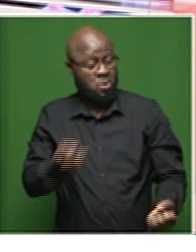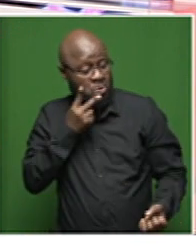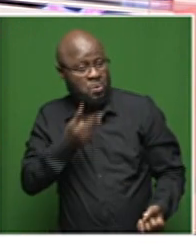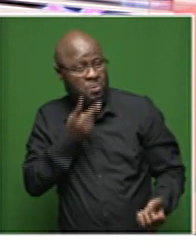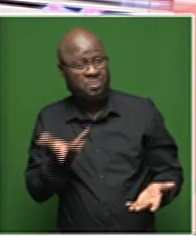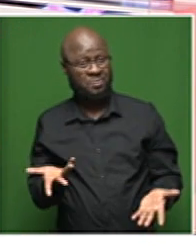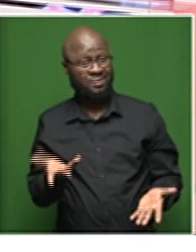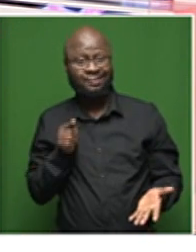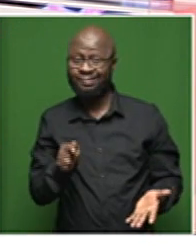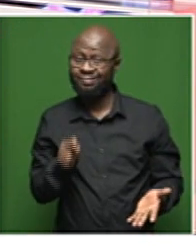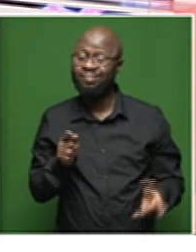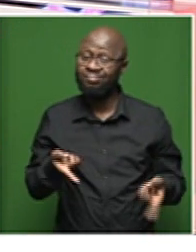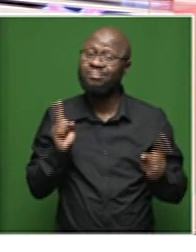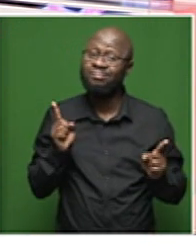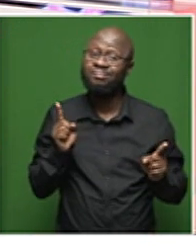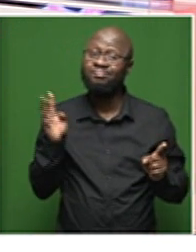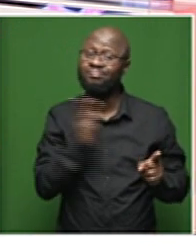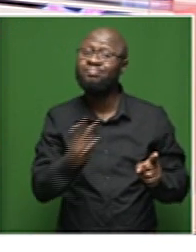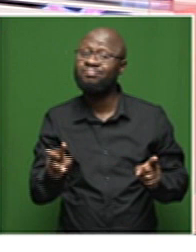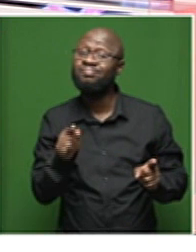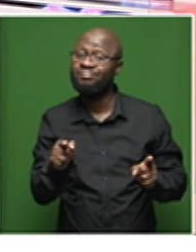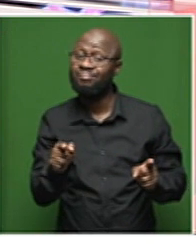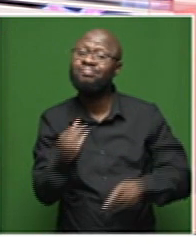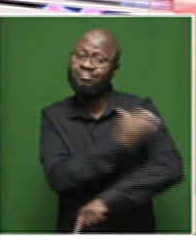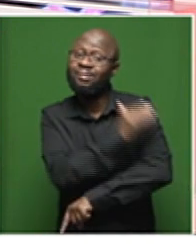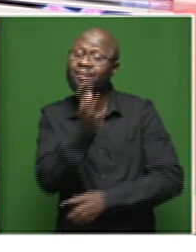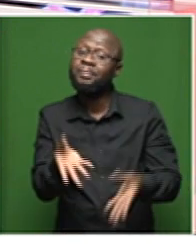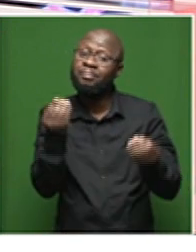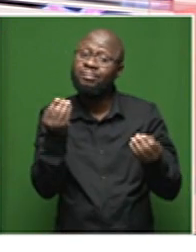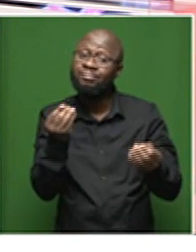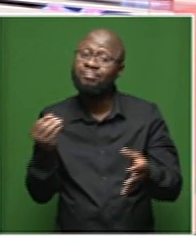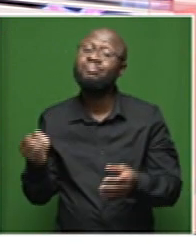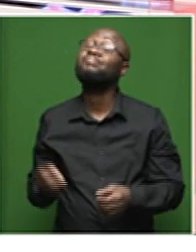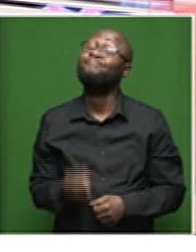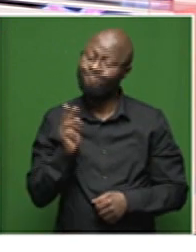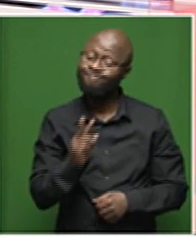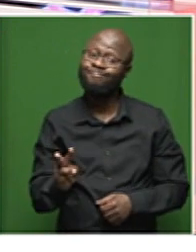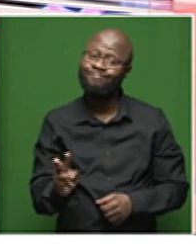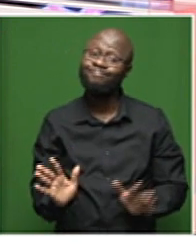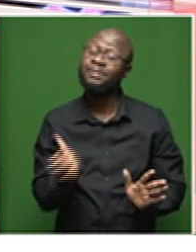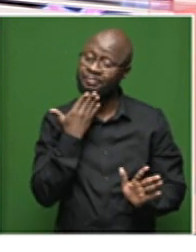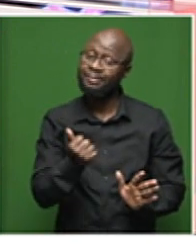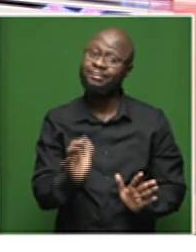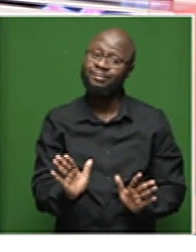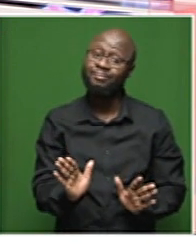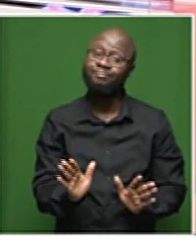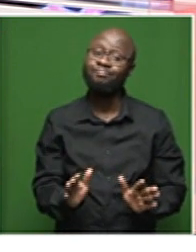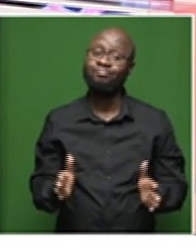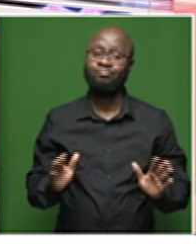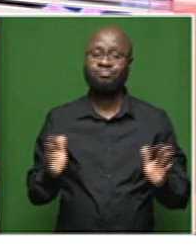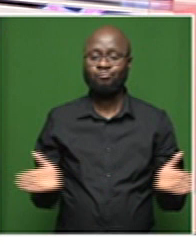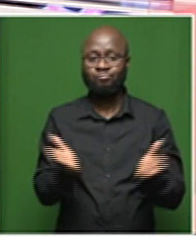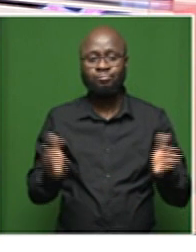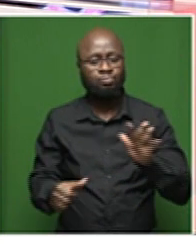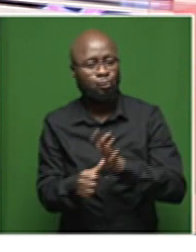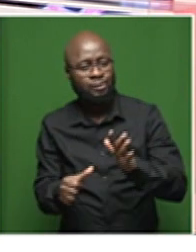and Stroke Foundation warns about the relation of these to hypertension. Let's welcome Samu Dlala, who is the health promotions officer and